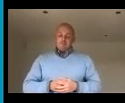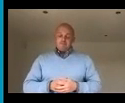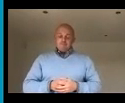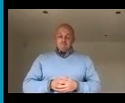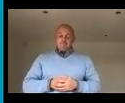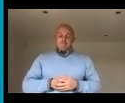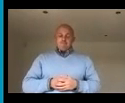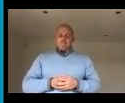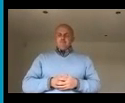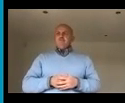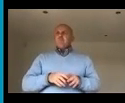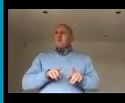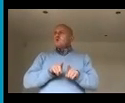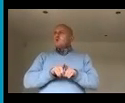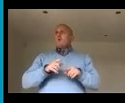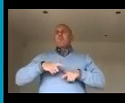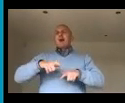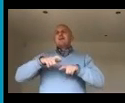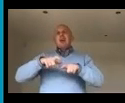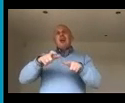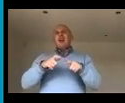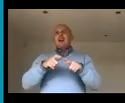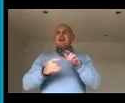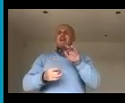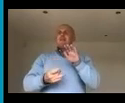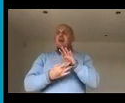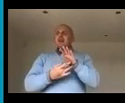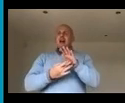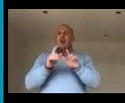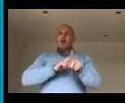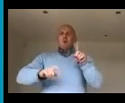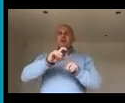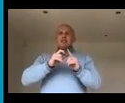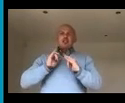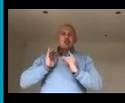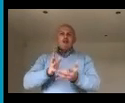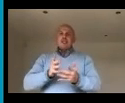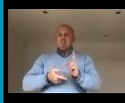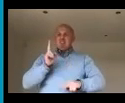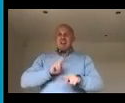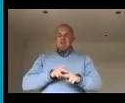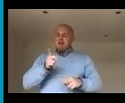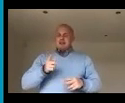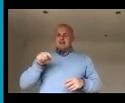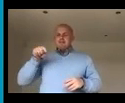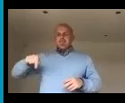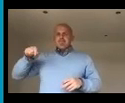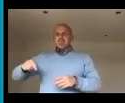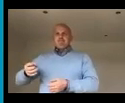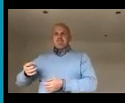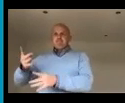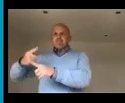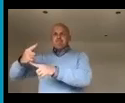Maintaining vital community services where their income has been lost. I mean, if you're simply carrying on, but you need to